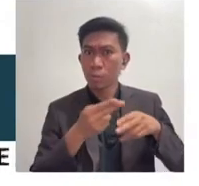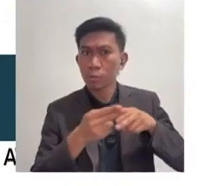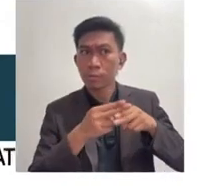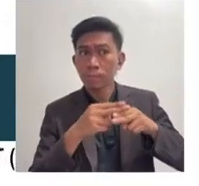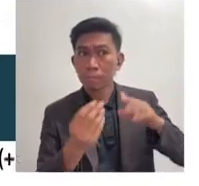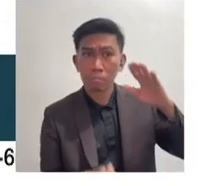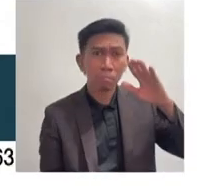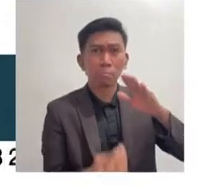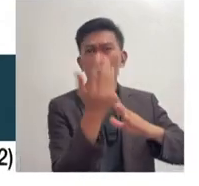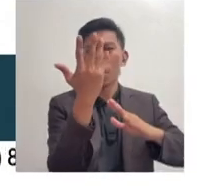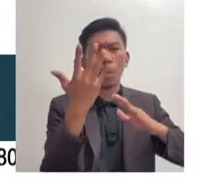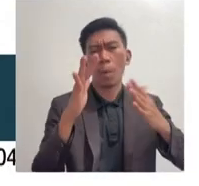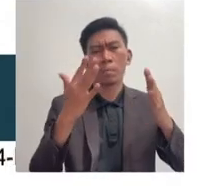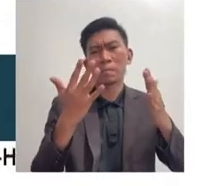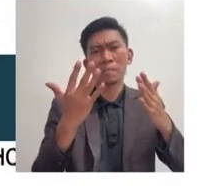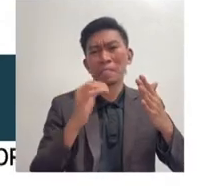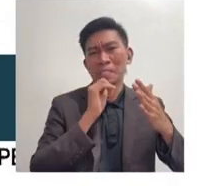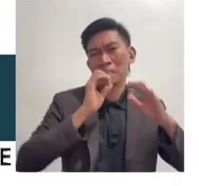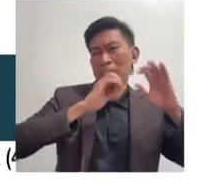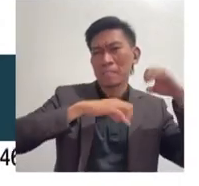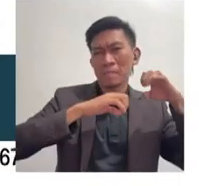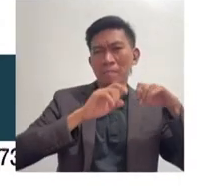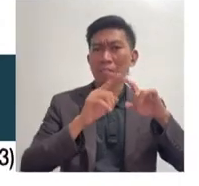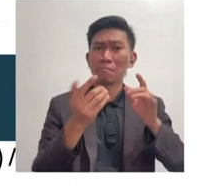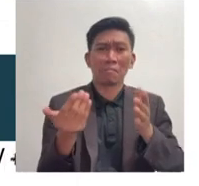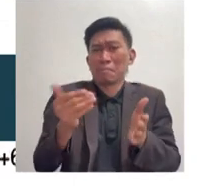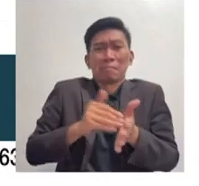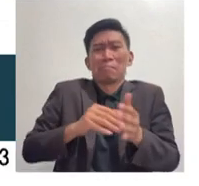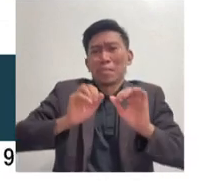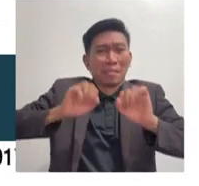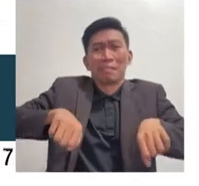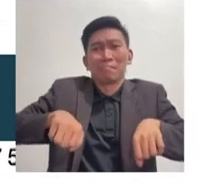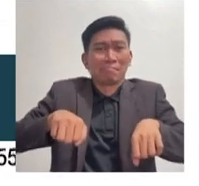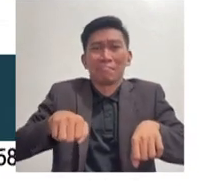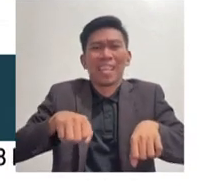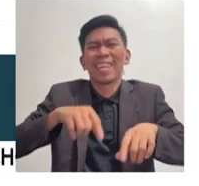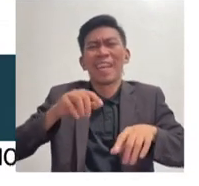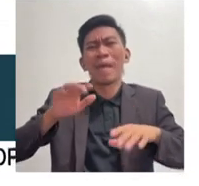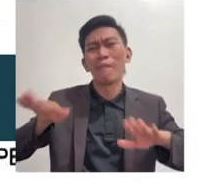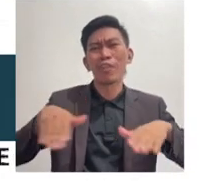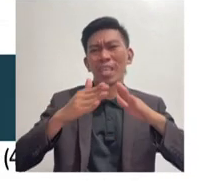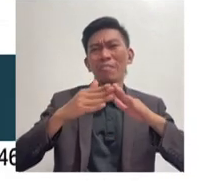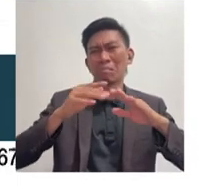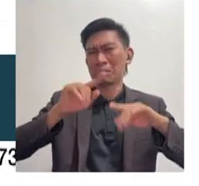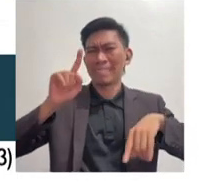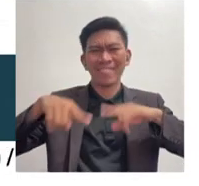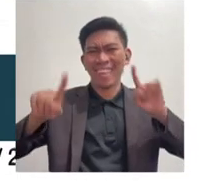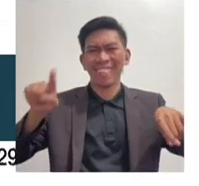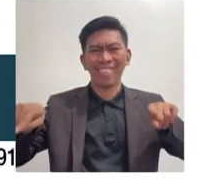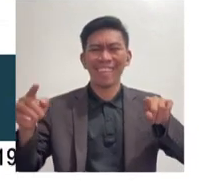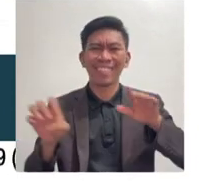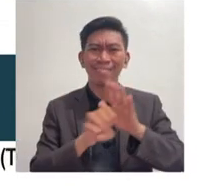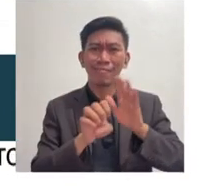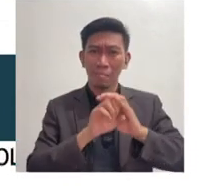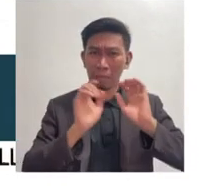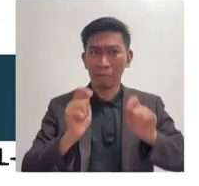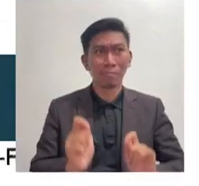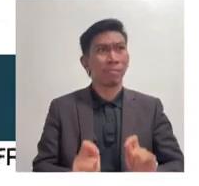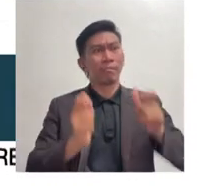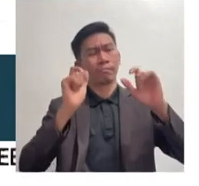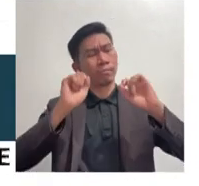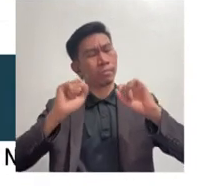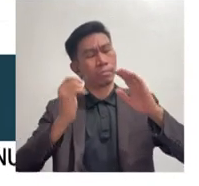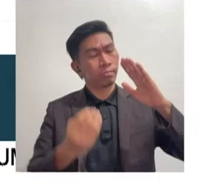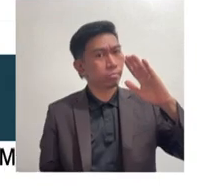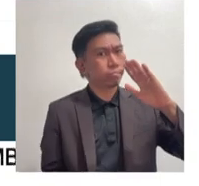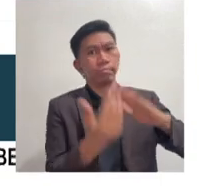again, it can happen. Yeah. Volcanoes. We can have a sudden influx of magma from beneath, and the rise